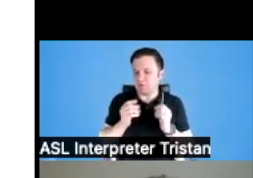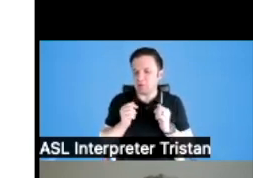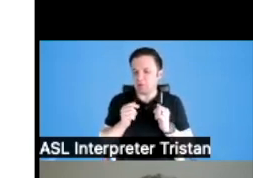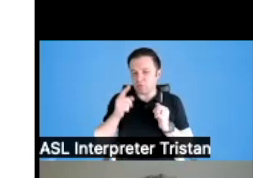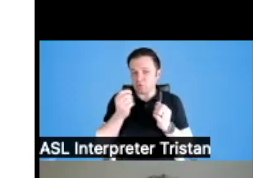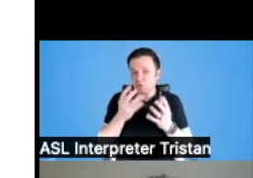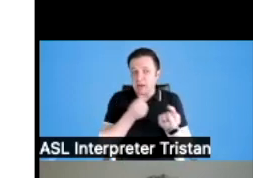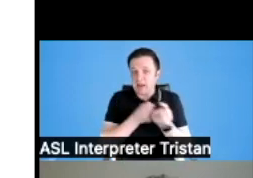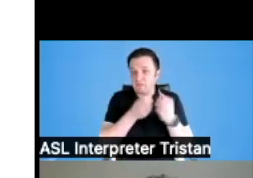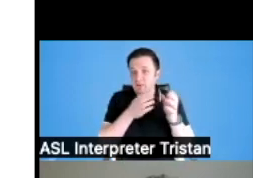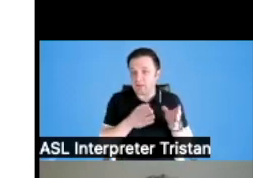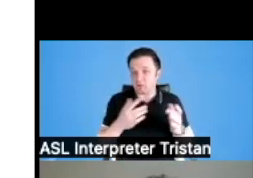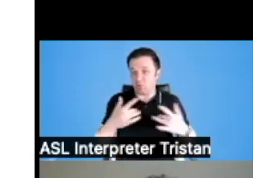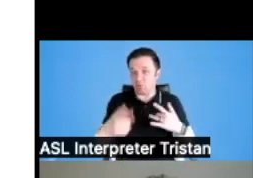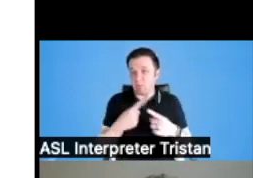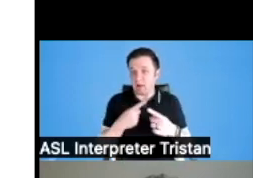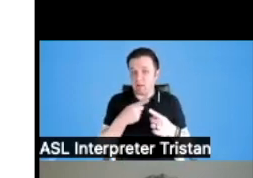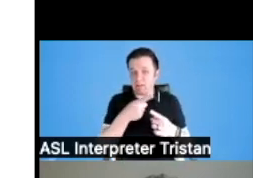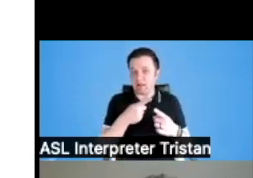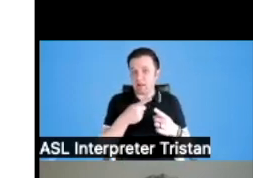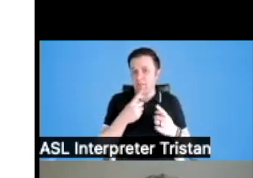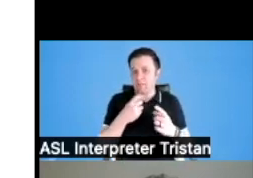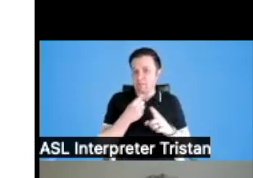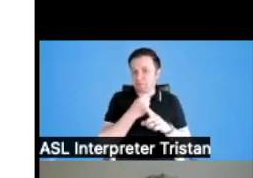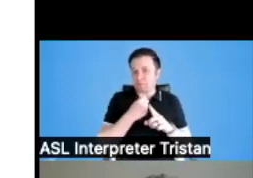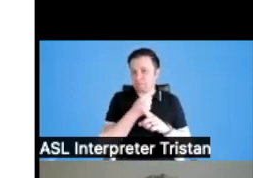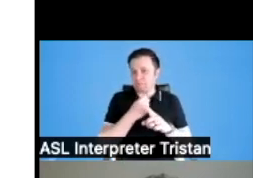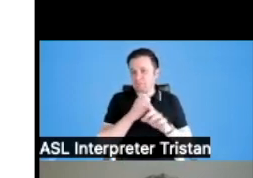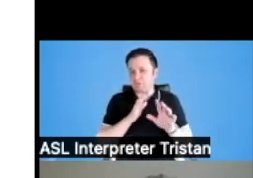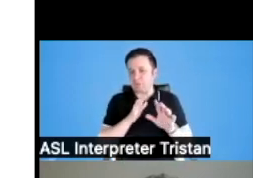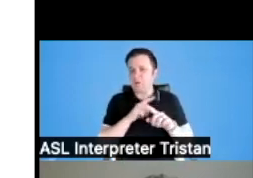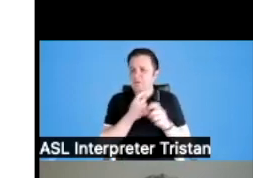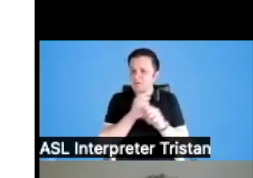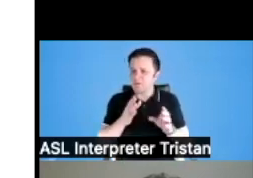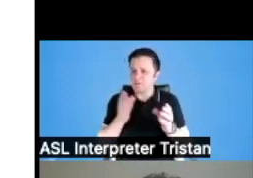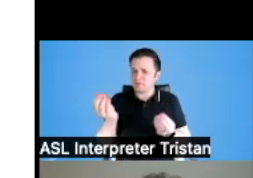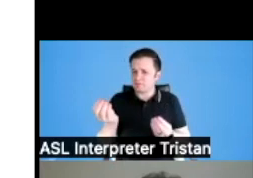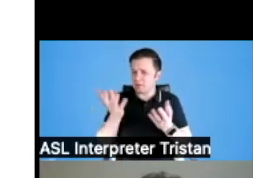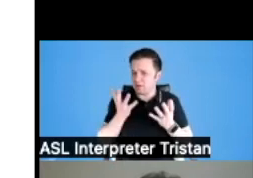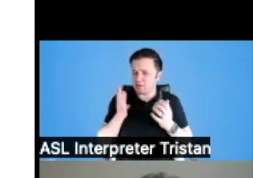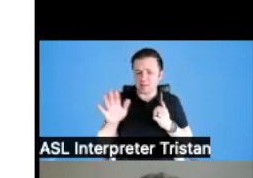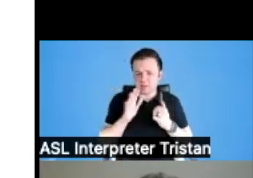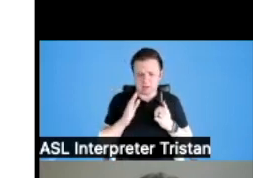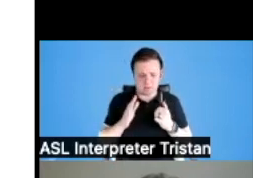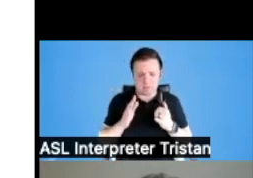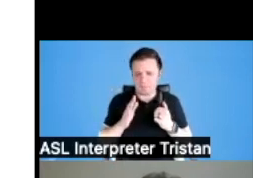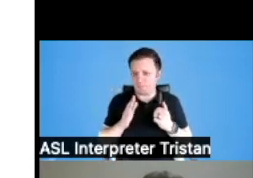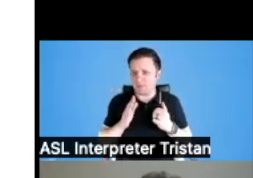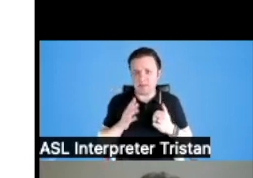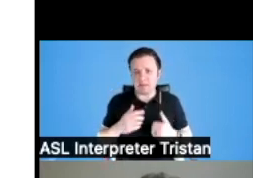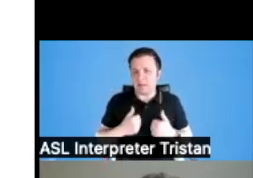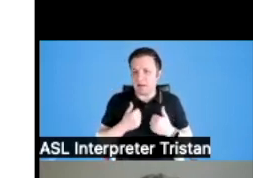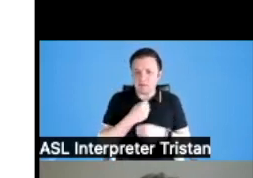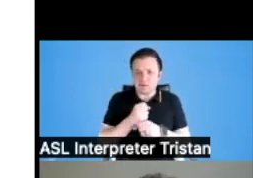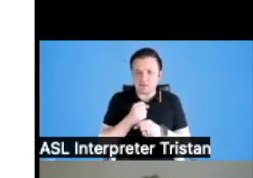worried about the violence that they may be experiencing, but survivors are bringing to us, there are life-generated risks like poverty, there